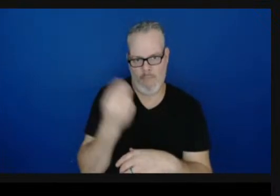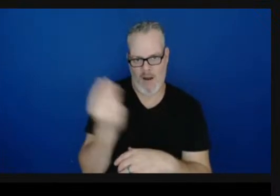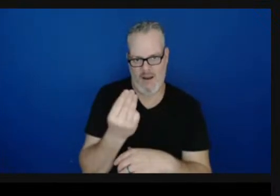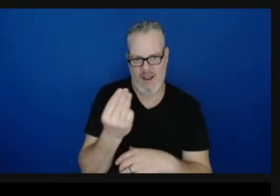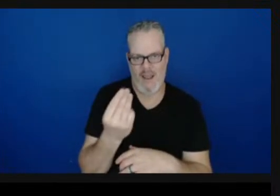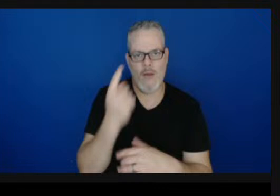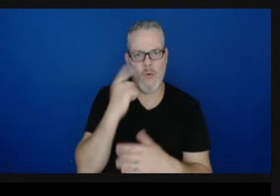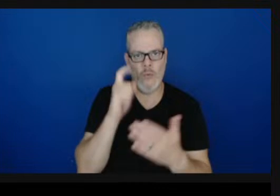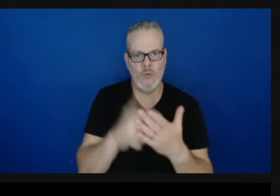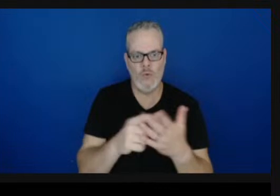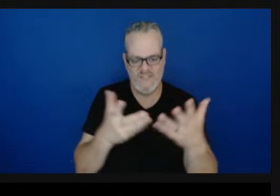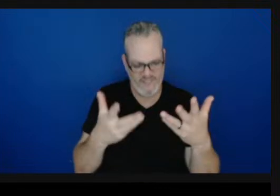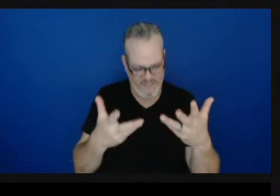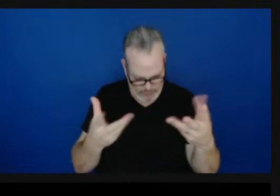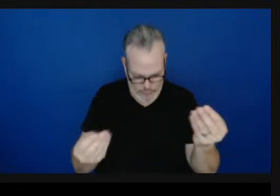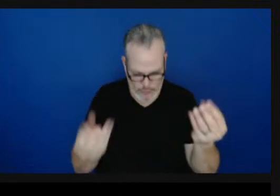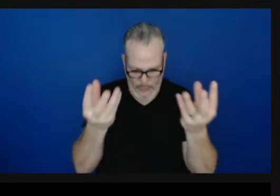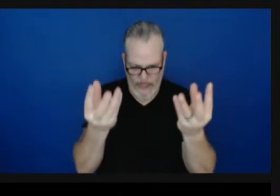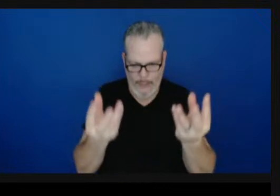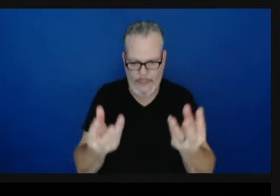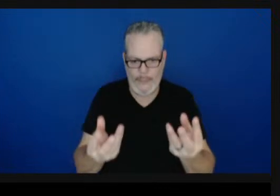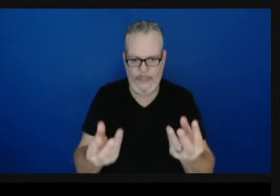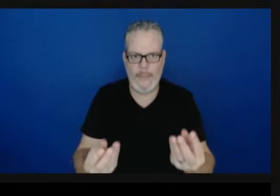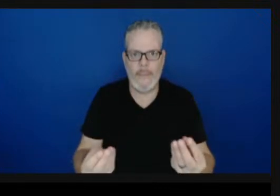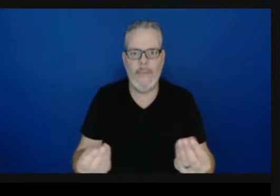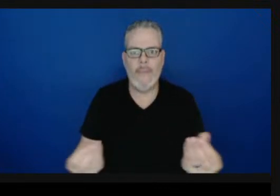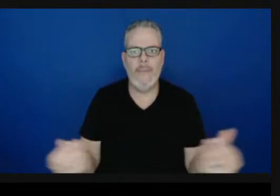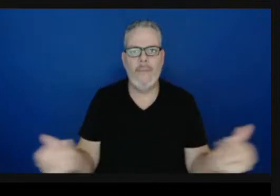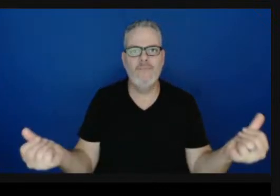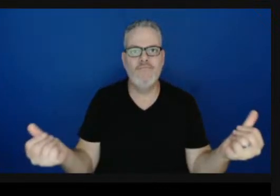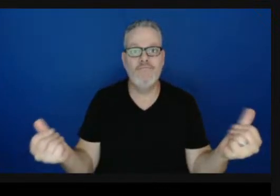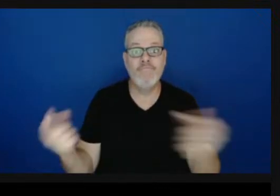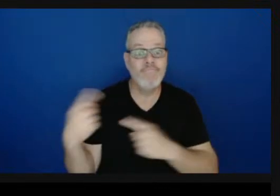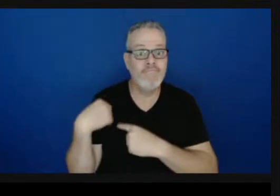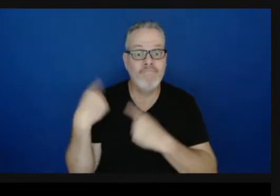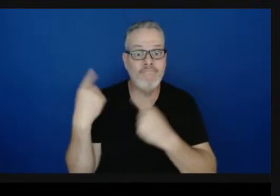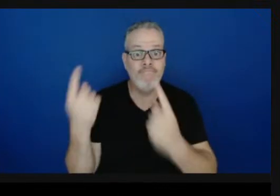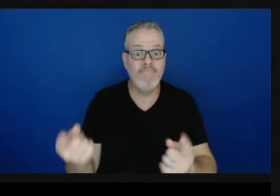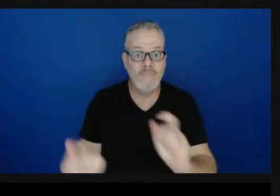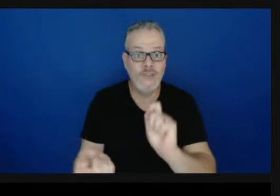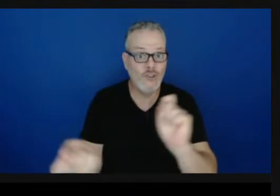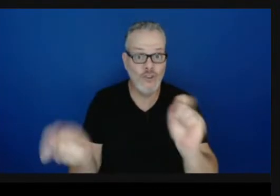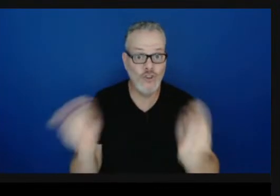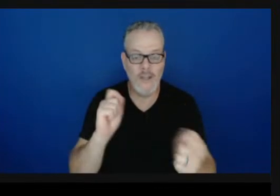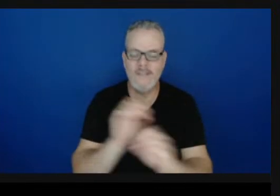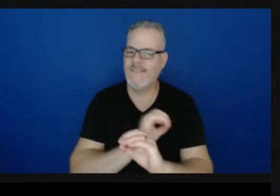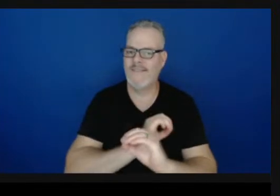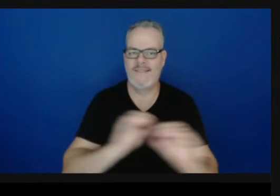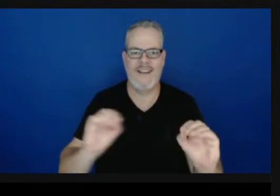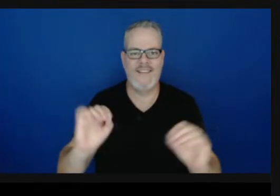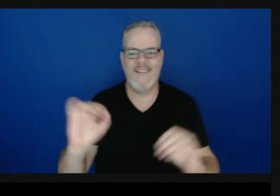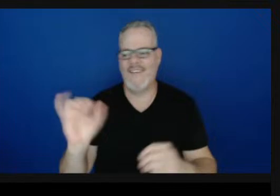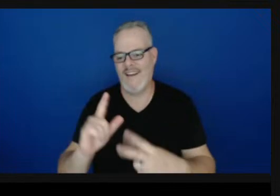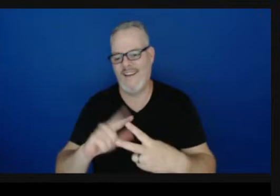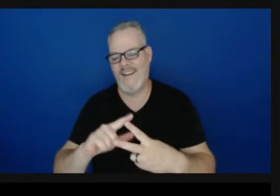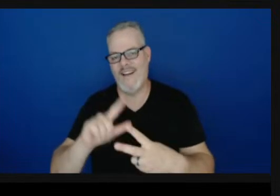further. And since then, no changes elsewhere, like the Lower East Rift or the Southwest Rift as